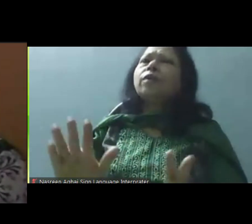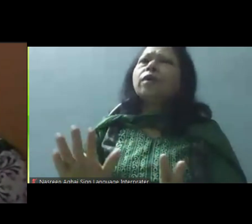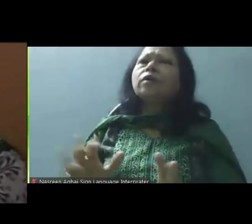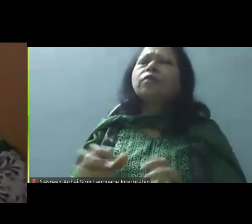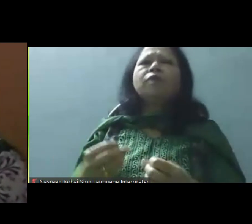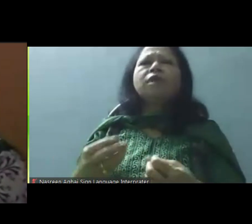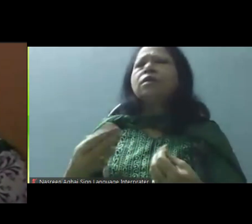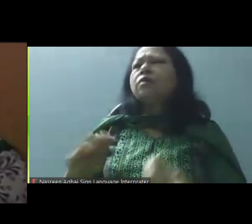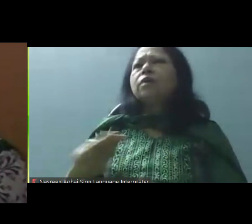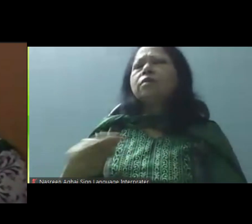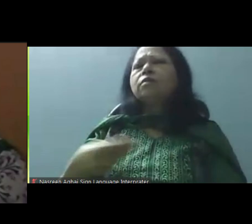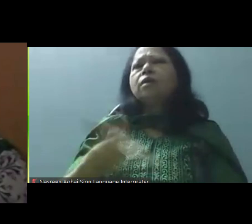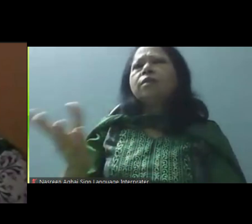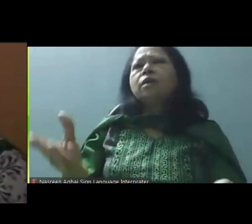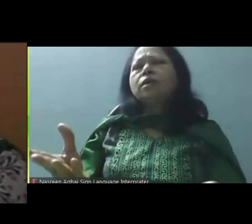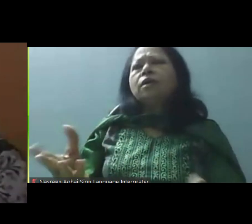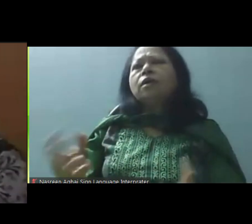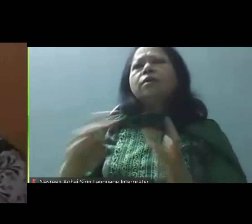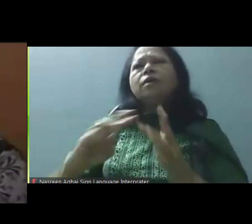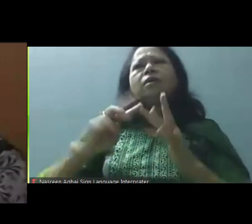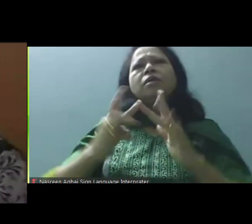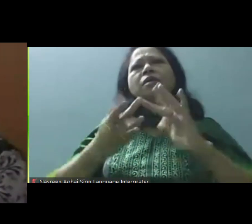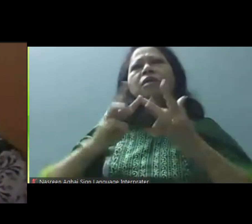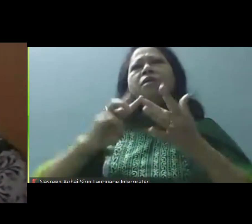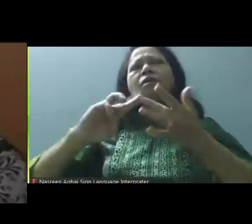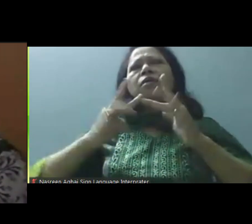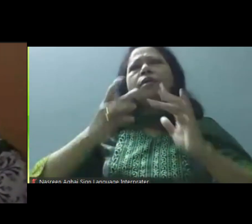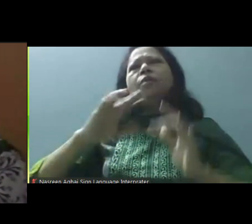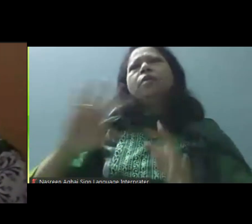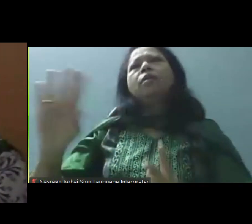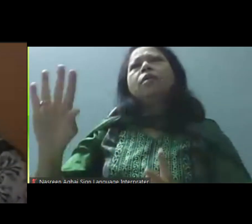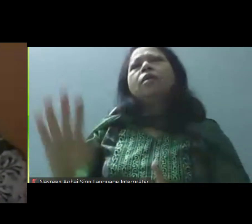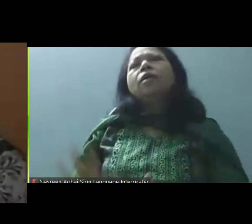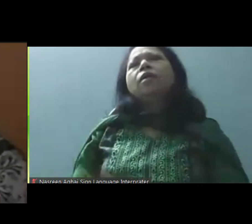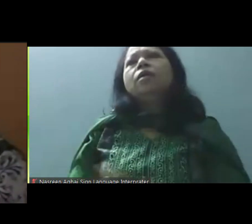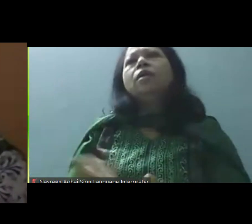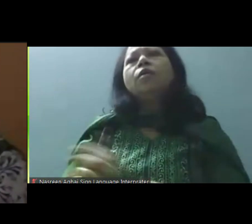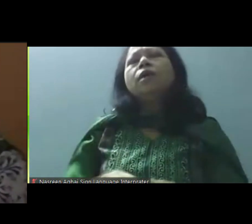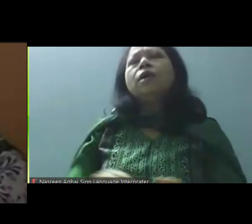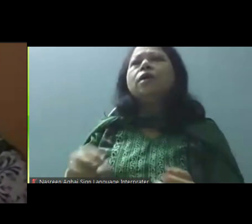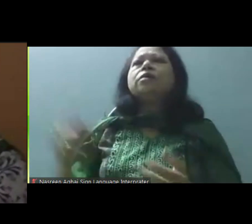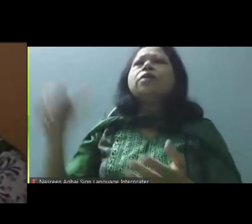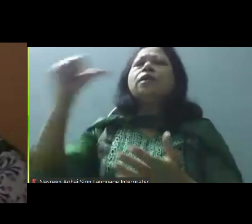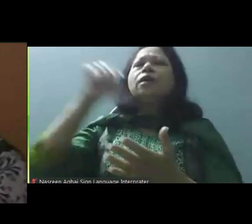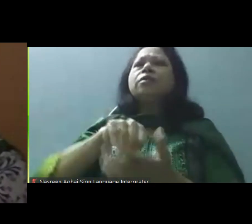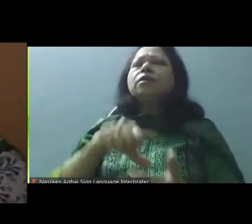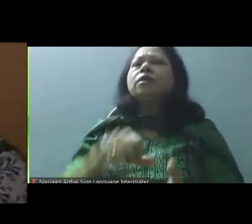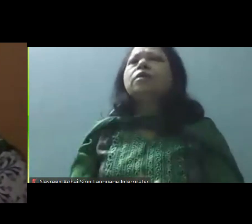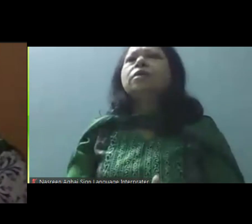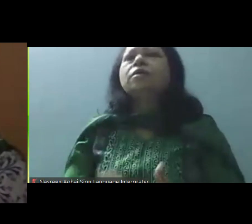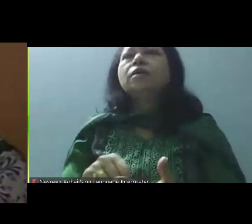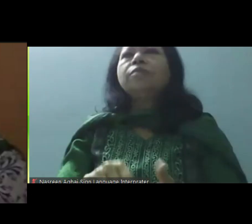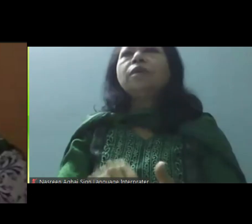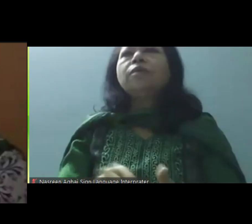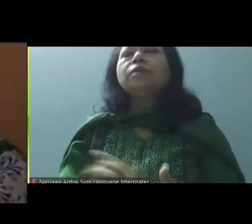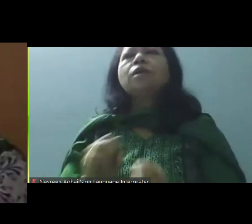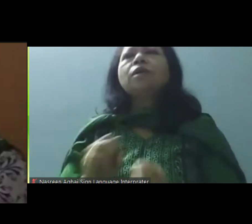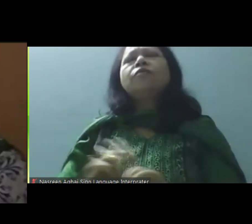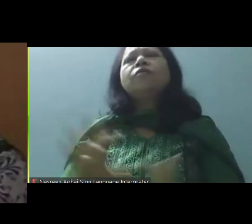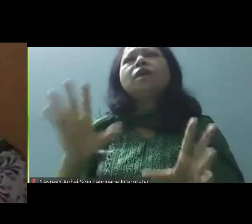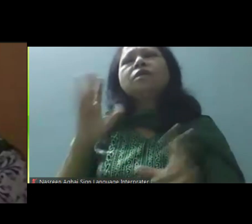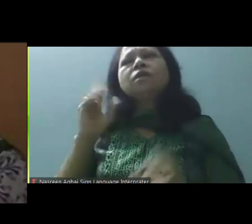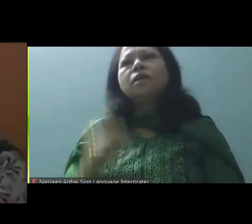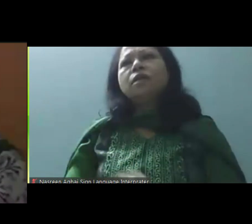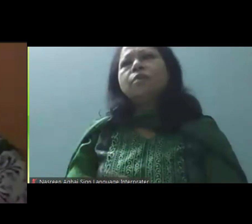facilities on internet, through internet, and State Bank provide many facilities